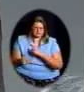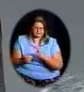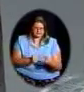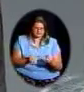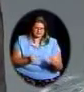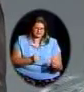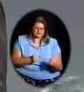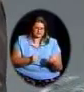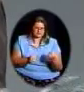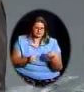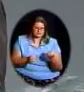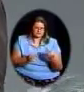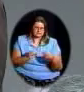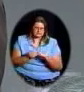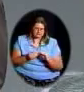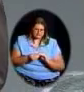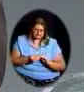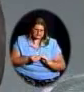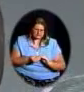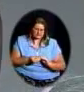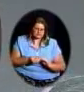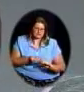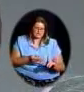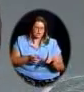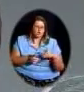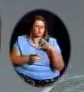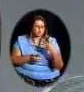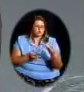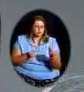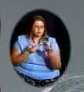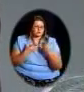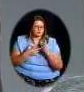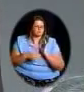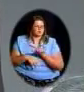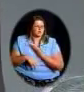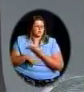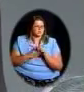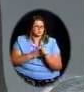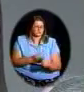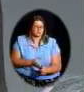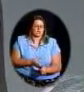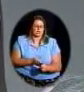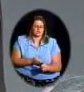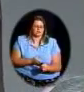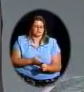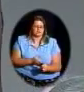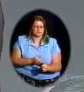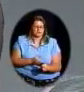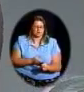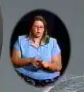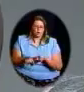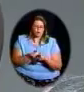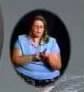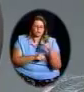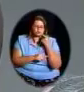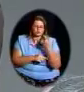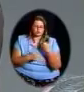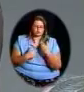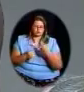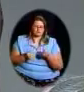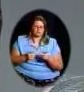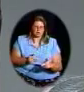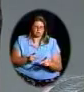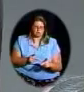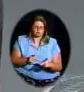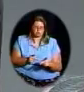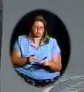leadership initiative is important. You provide that guidance all the way along as we go. but we also know that you would have opportunities to,